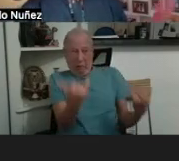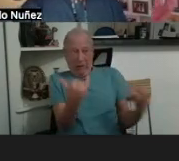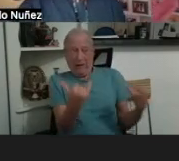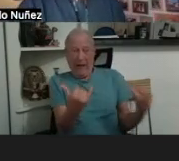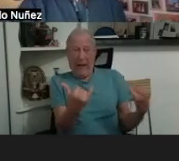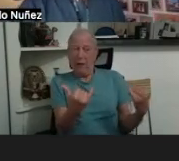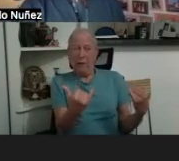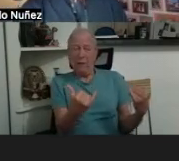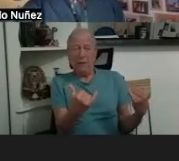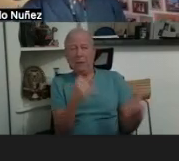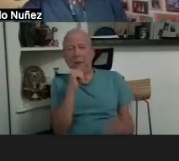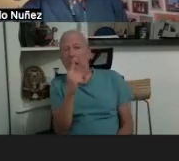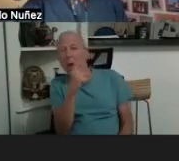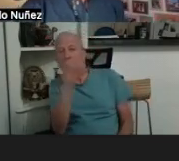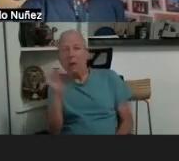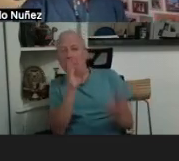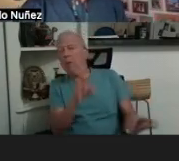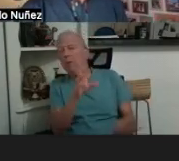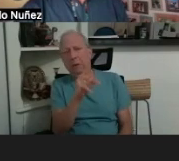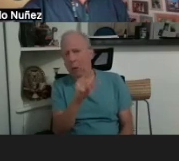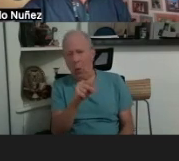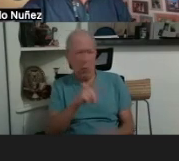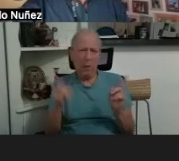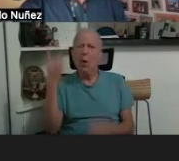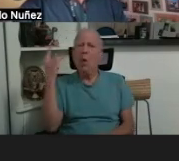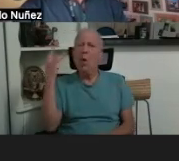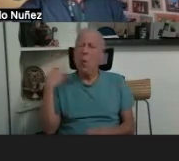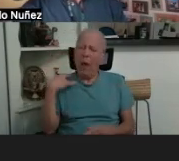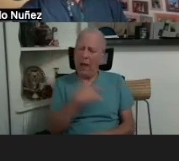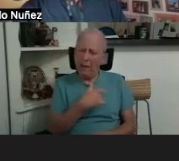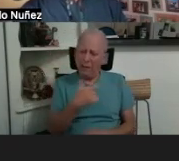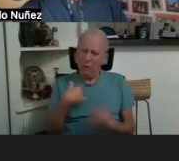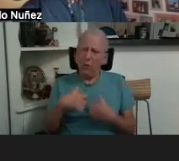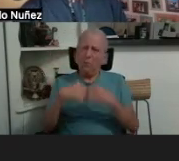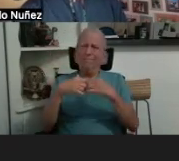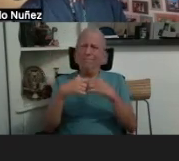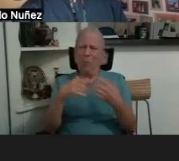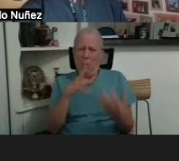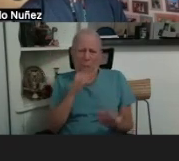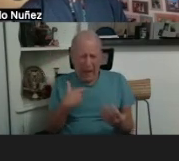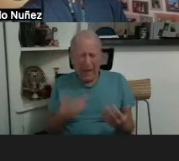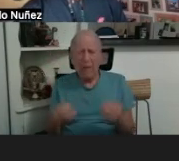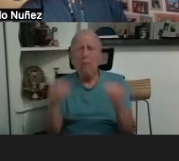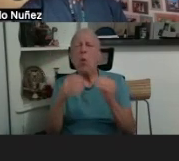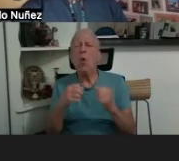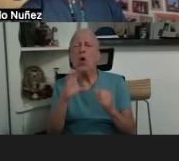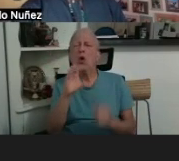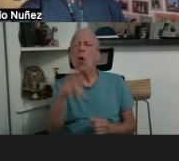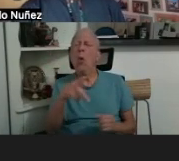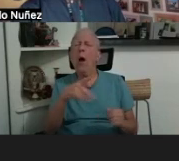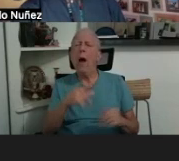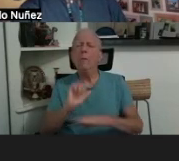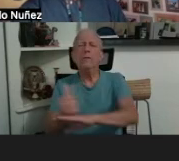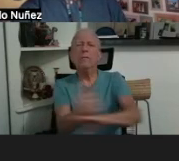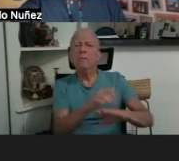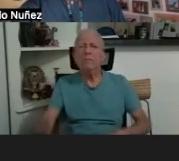So why aren't there more co-ops if we value democracy so greatly? Well, there's a lot of